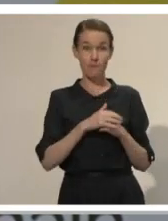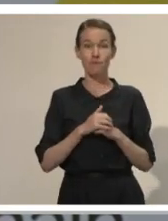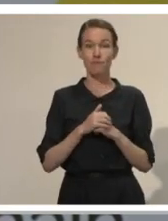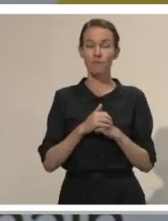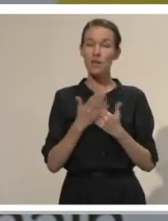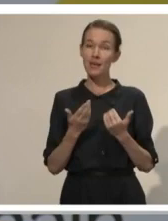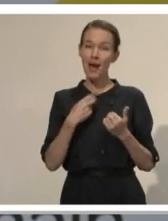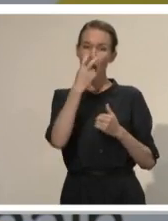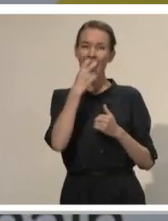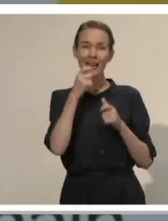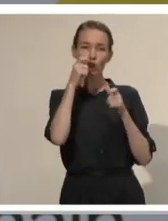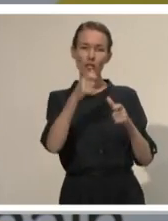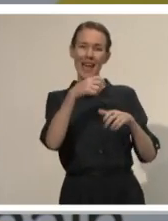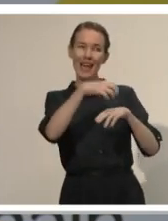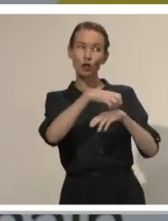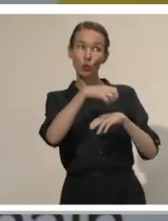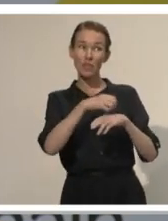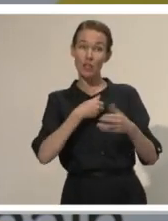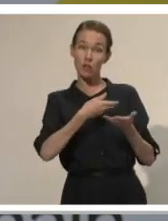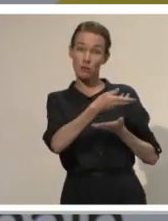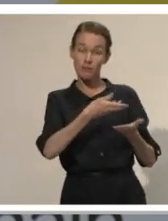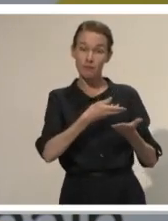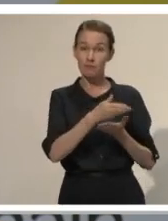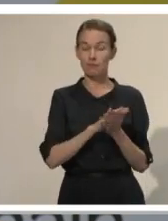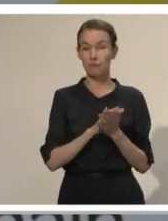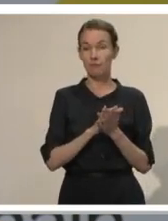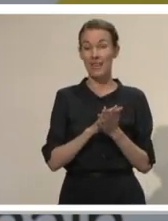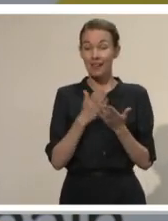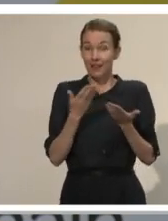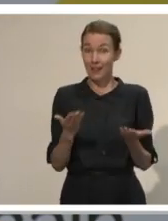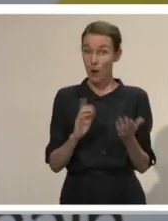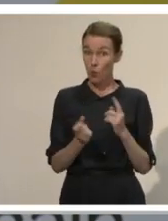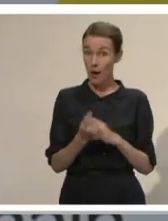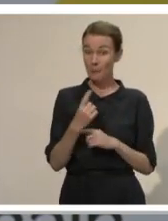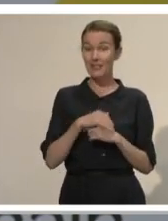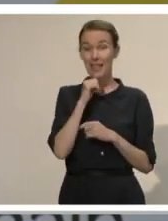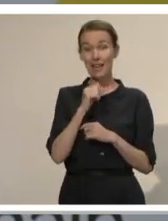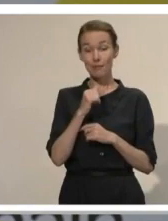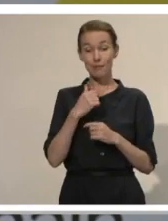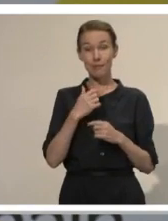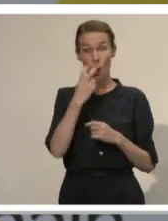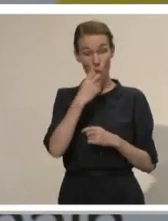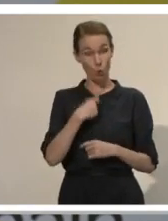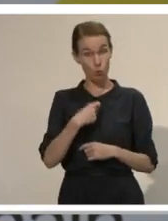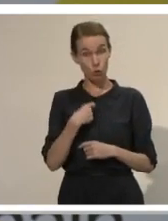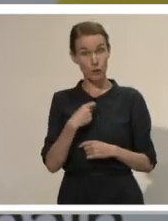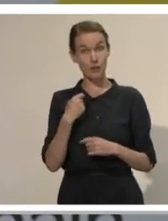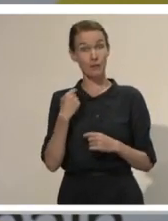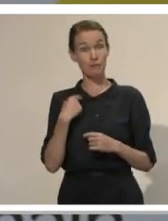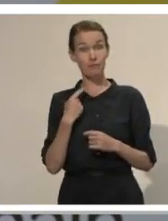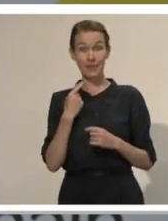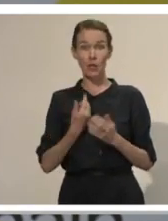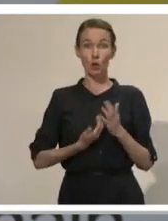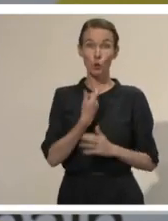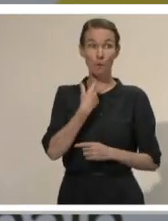What we agree on and what happens is any older person who's going into residential care or is returning because they've been in